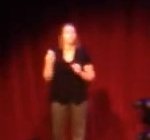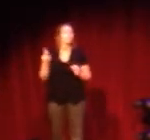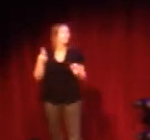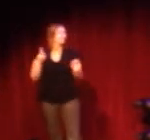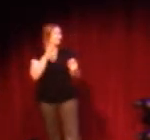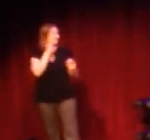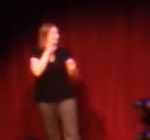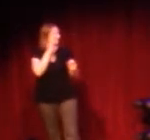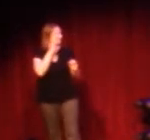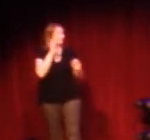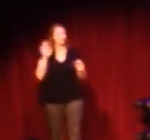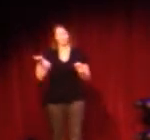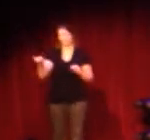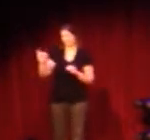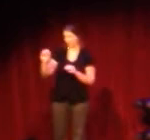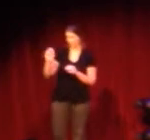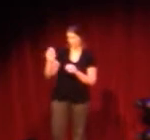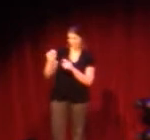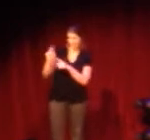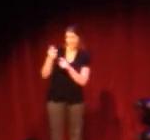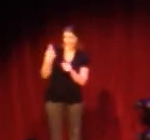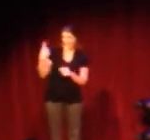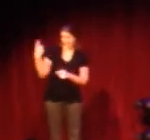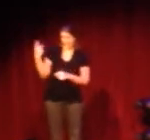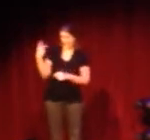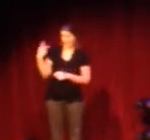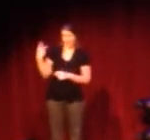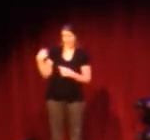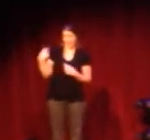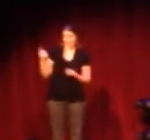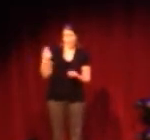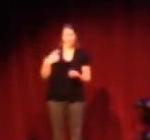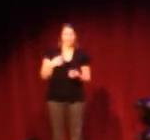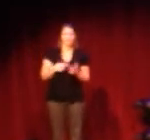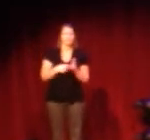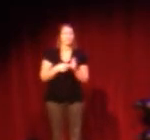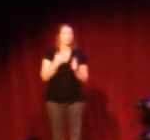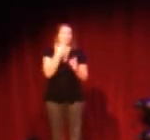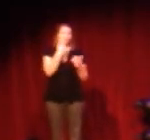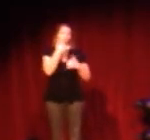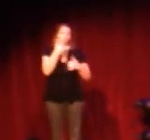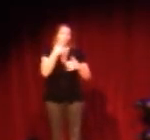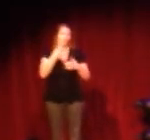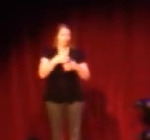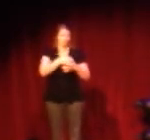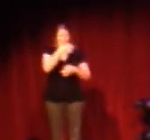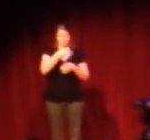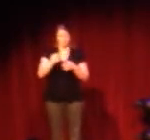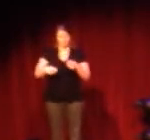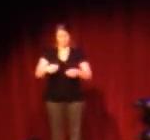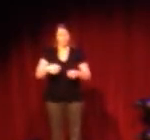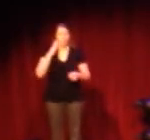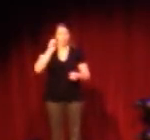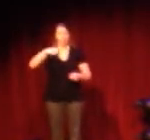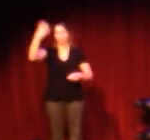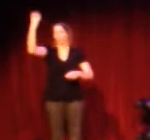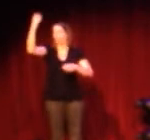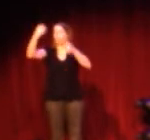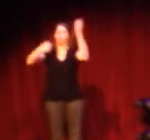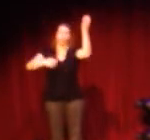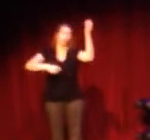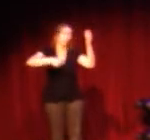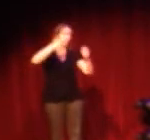Actually, you know what, Jackson, Dan and I have been known to drop drumsticks occasionally. It rarely happens, but